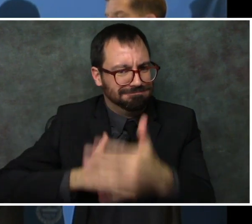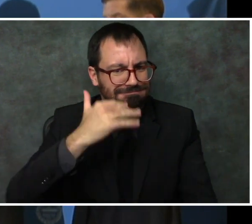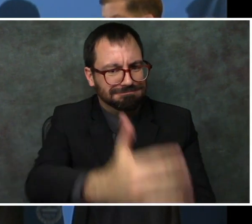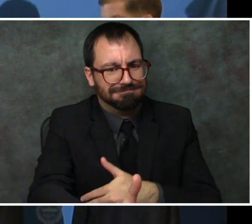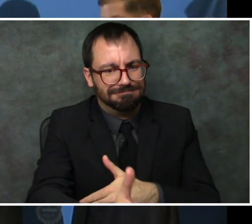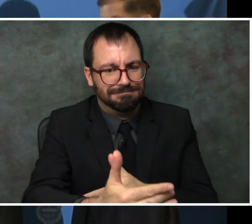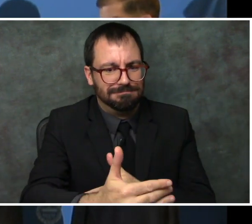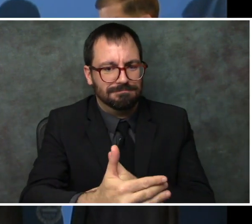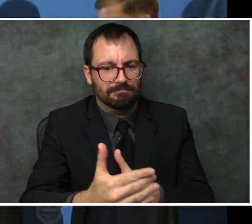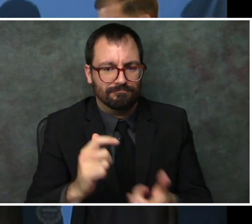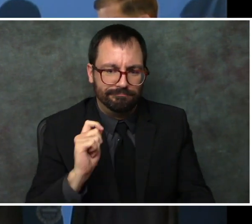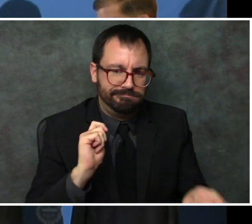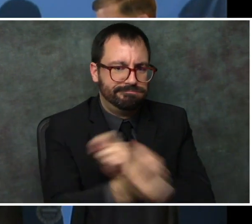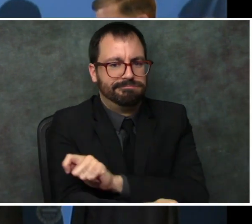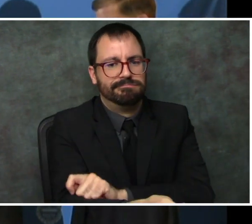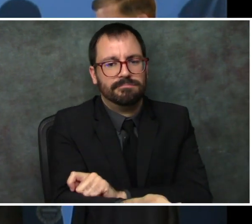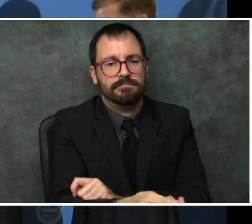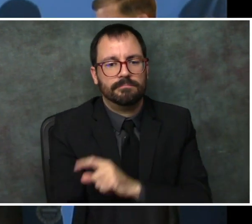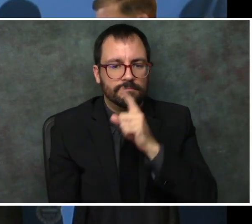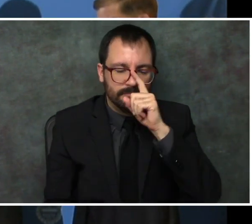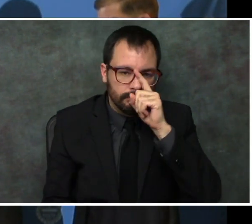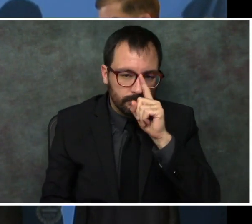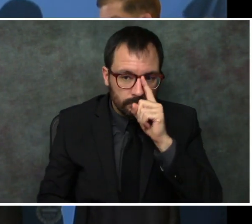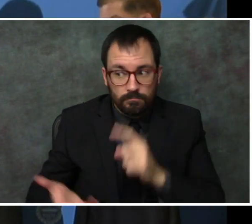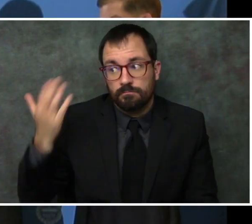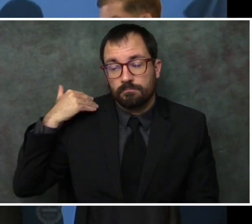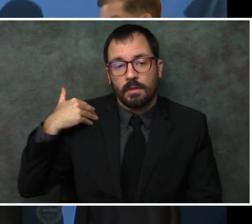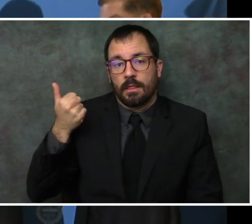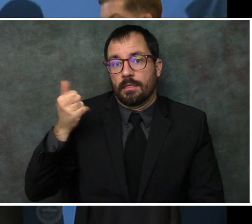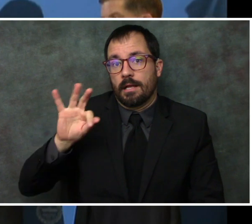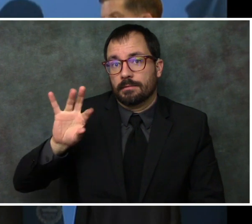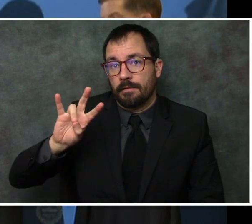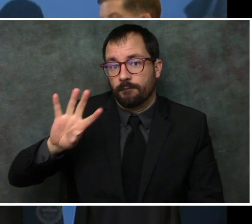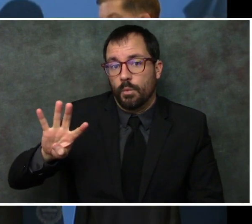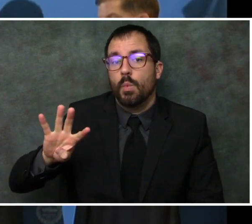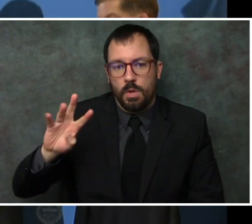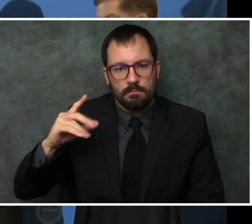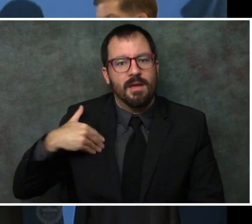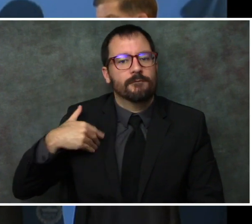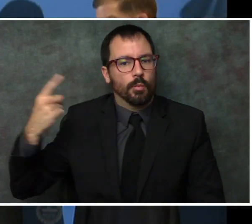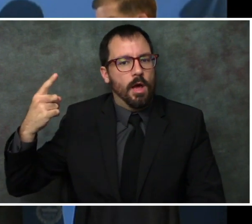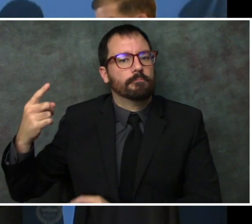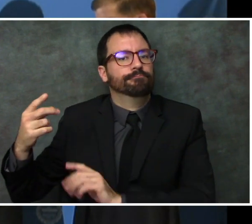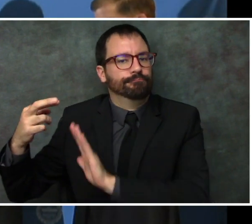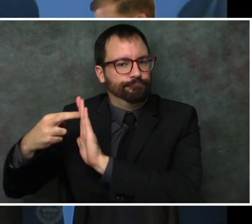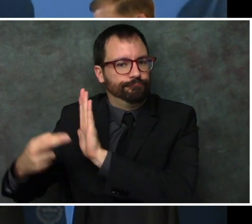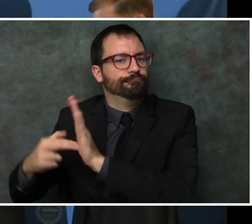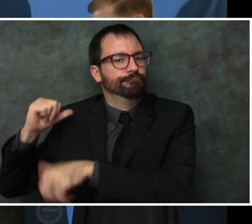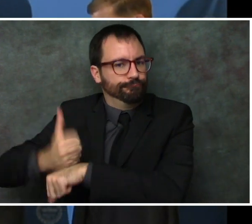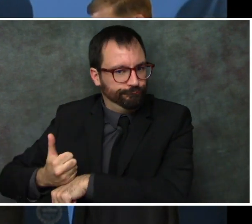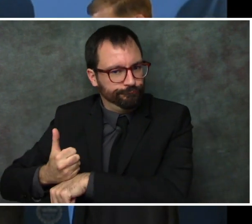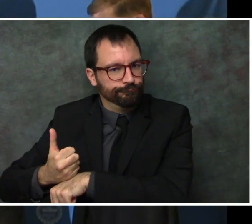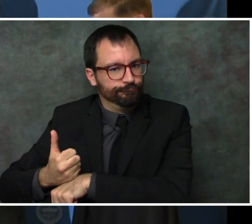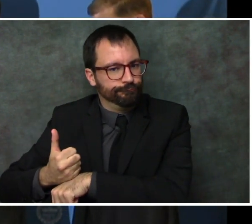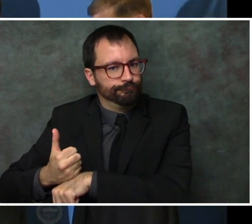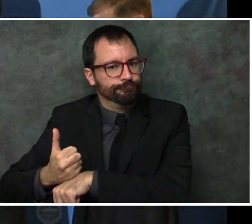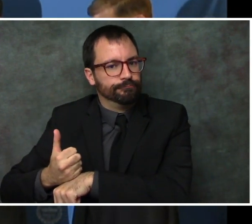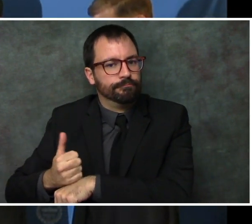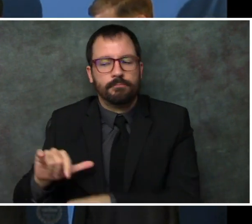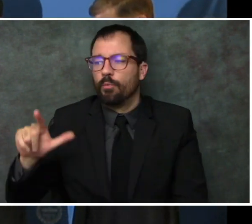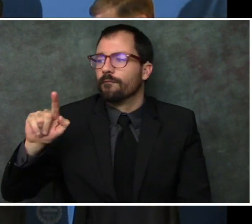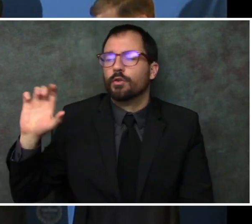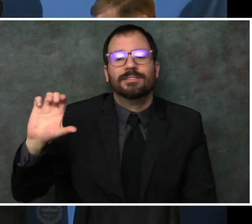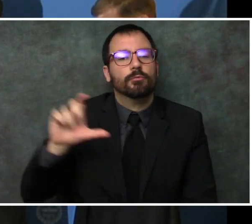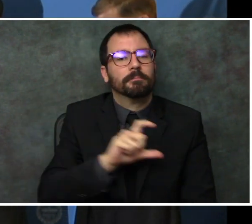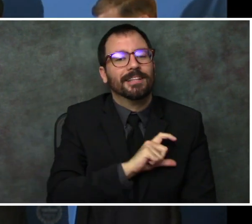in 1974. So with 21st century policing, this includes the voice of the people. The panelists